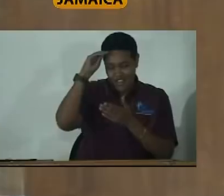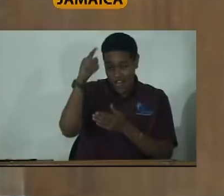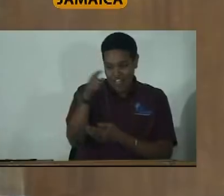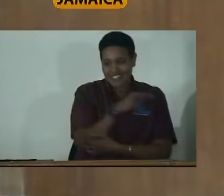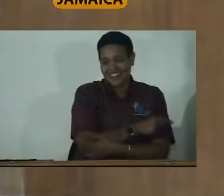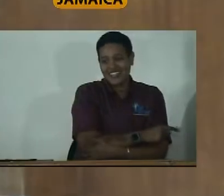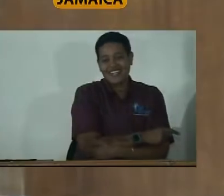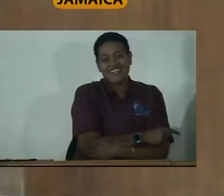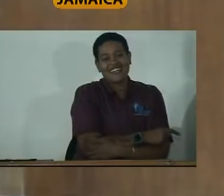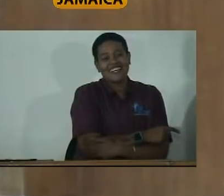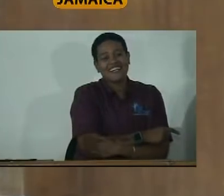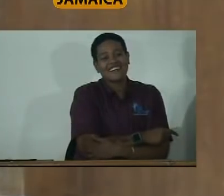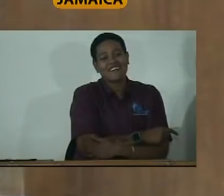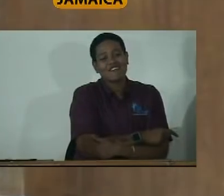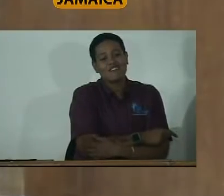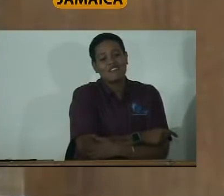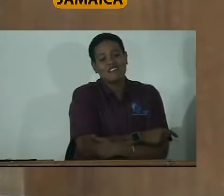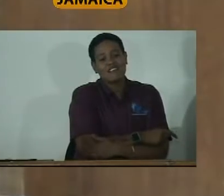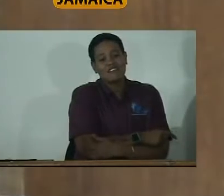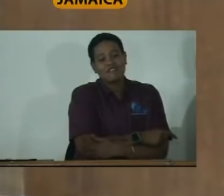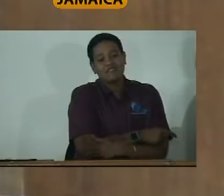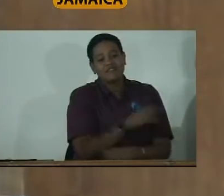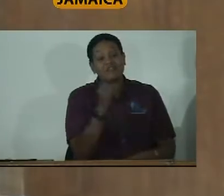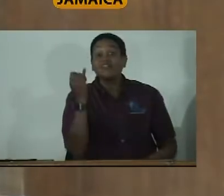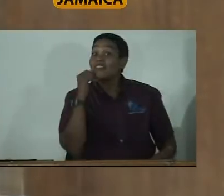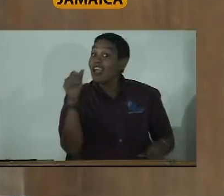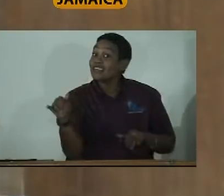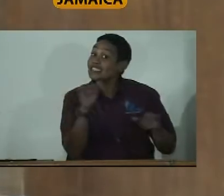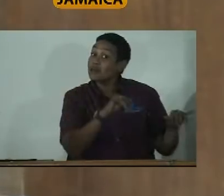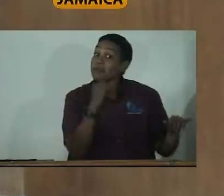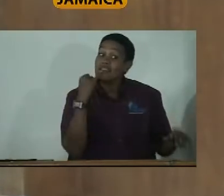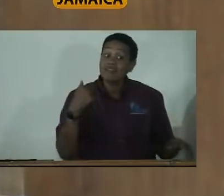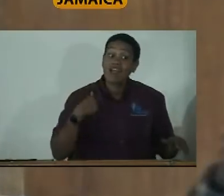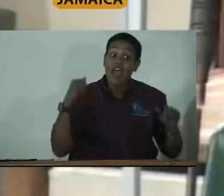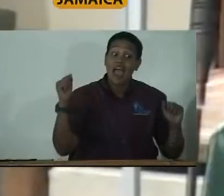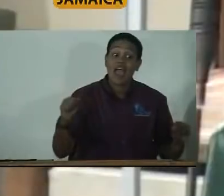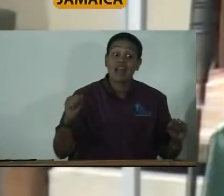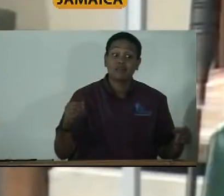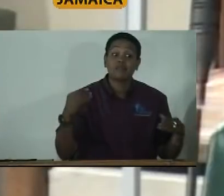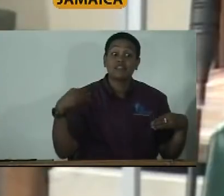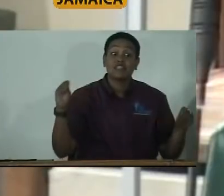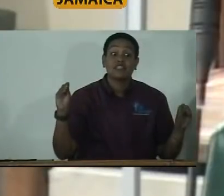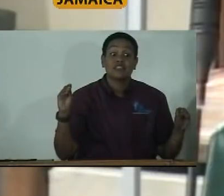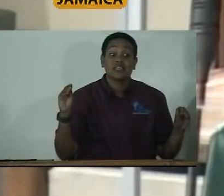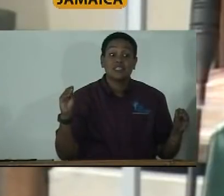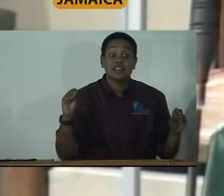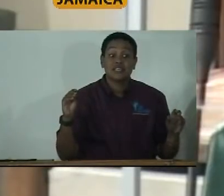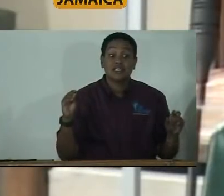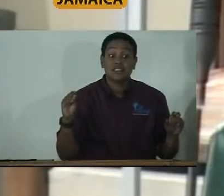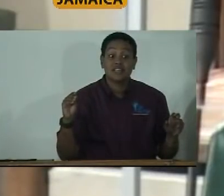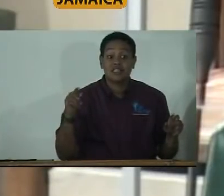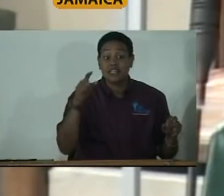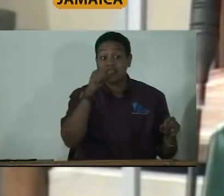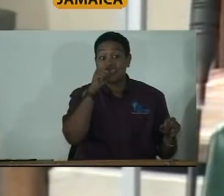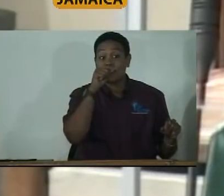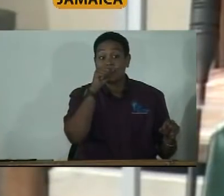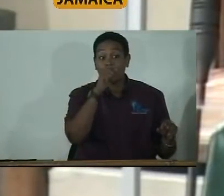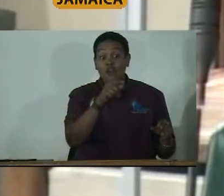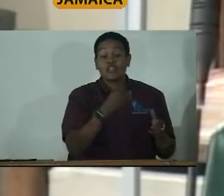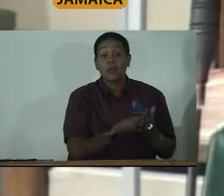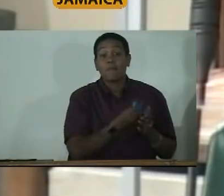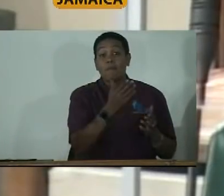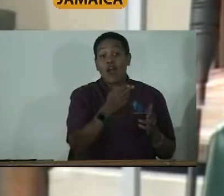Now, it's not dissimilar if I was able to sell spent hen, eggs, birds that were bought to lay